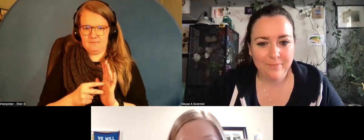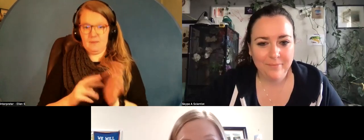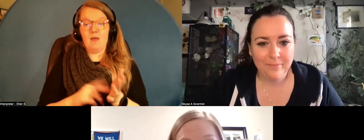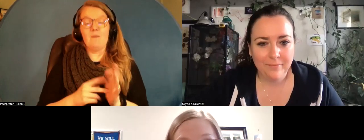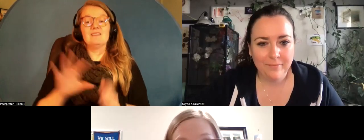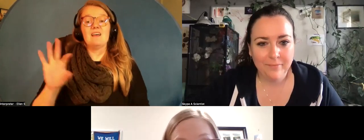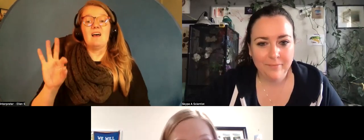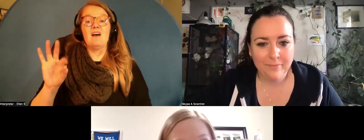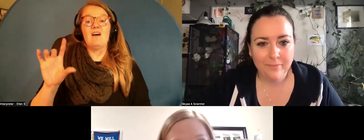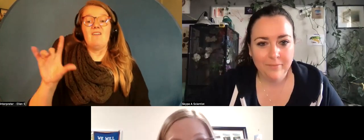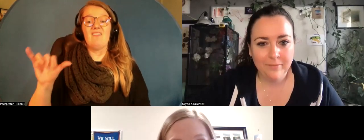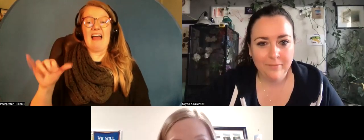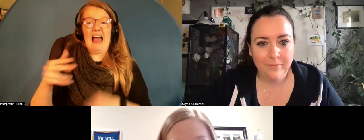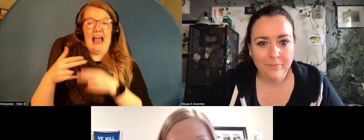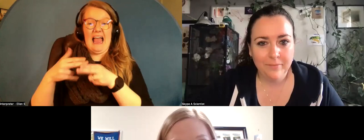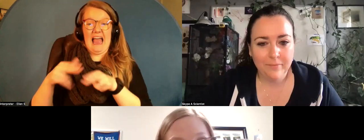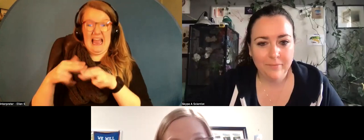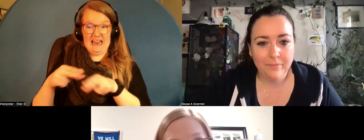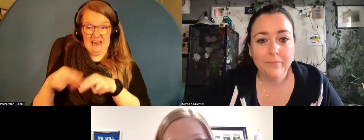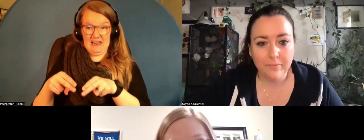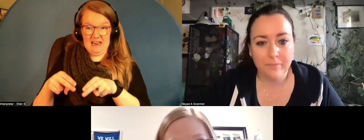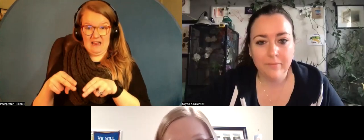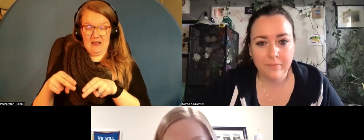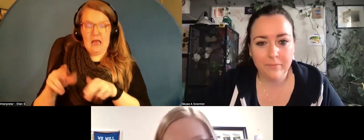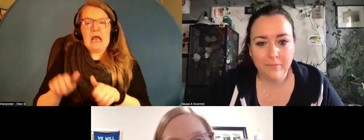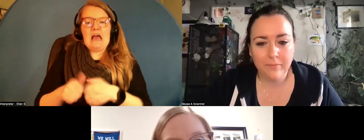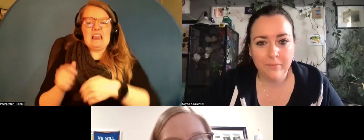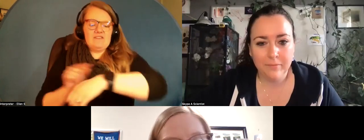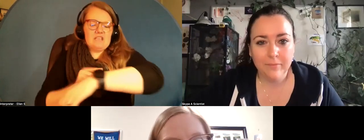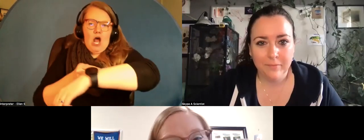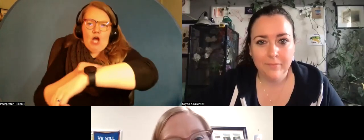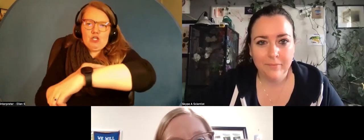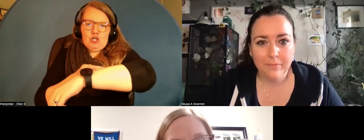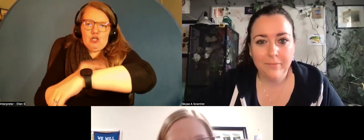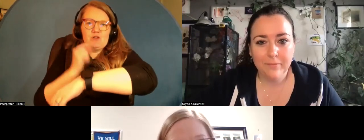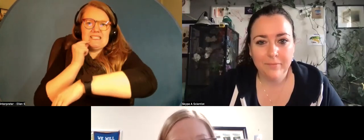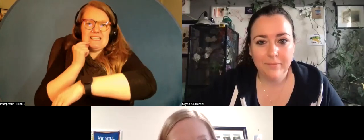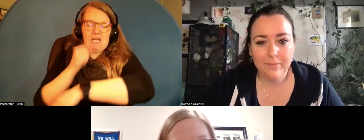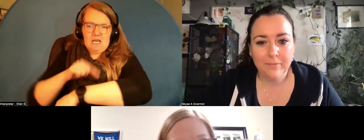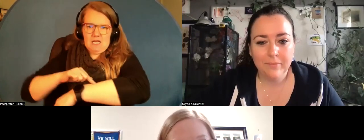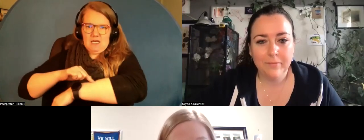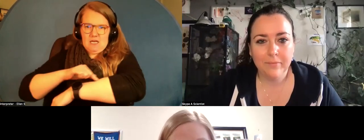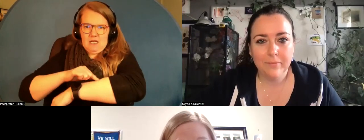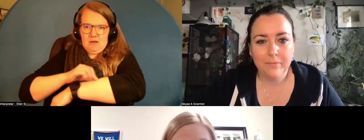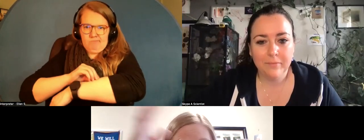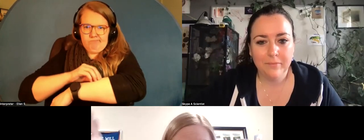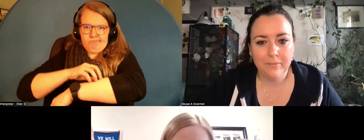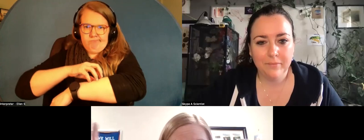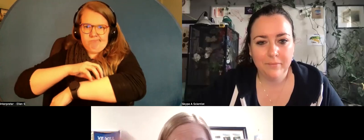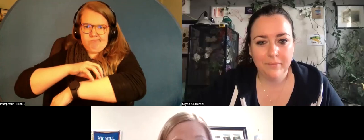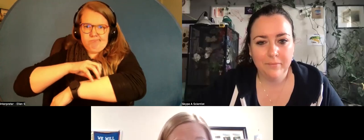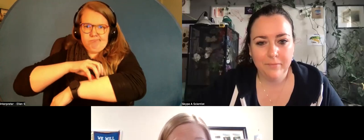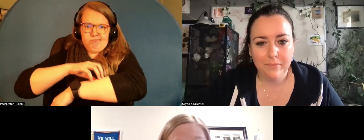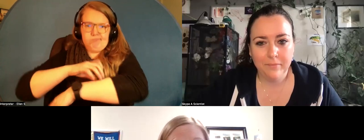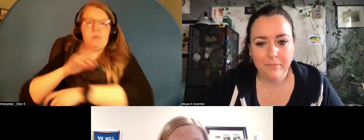fly larval form lives under your skin and it's developing, and then it's going to become an